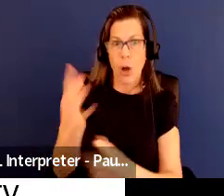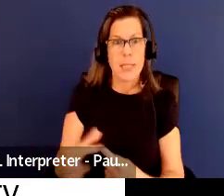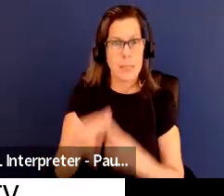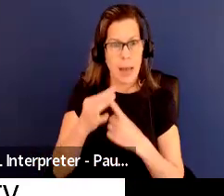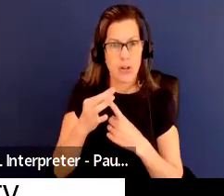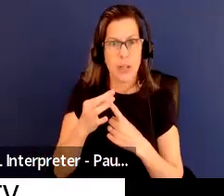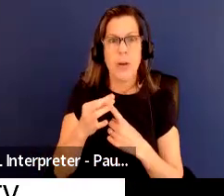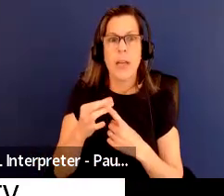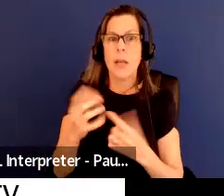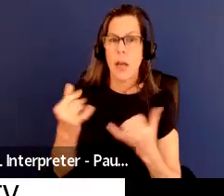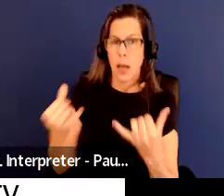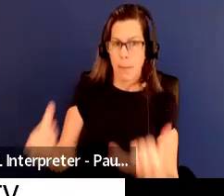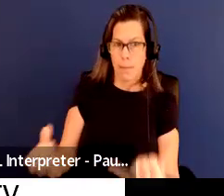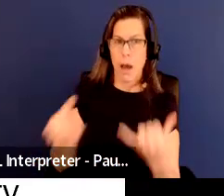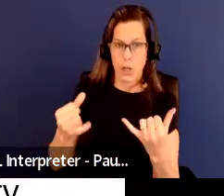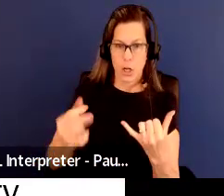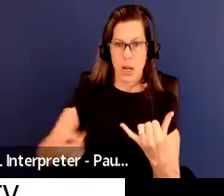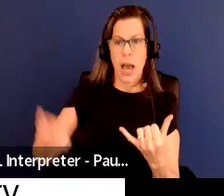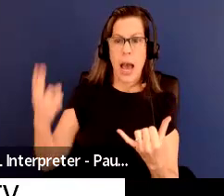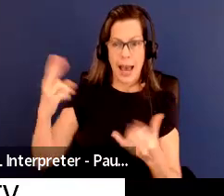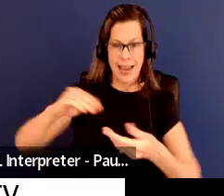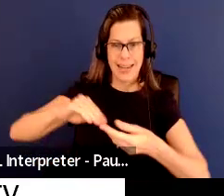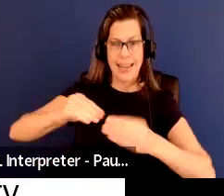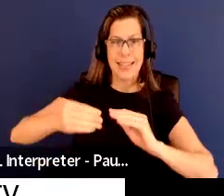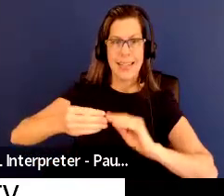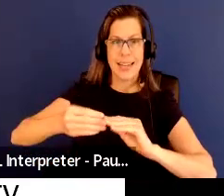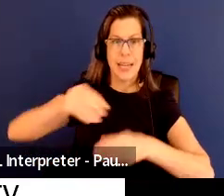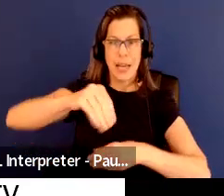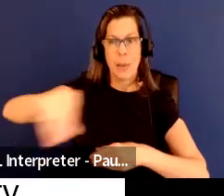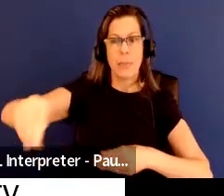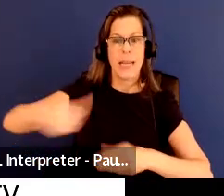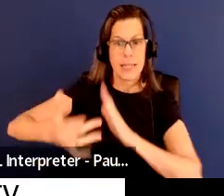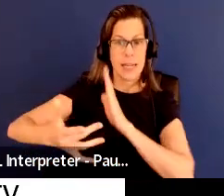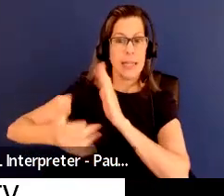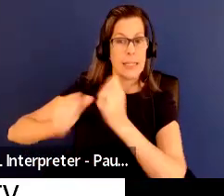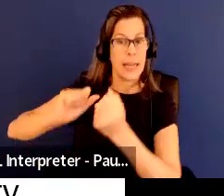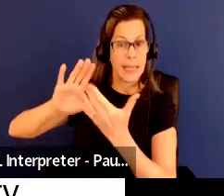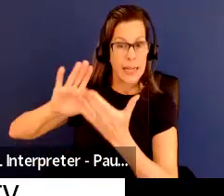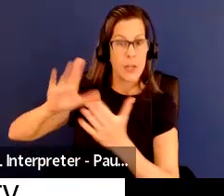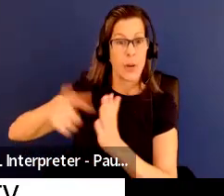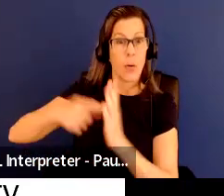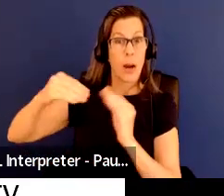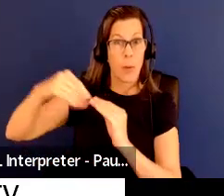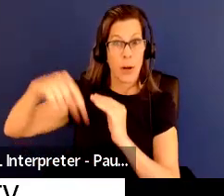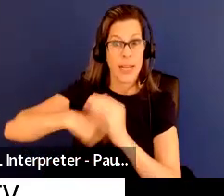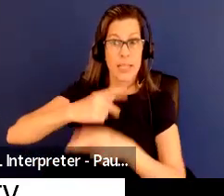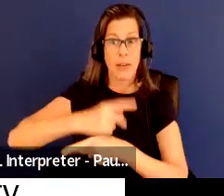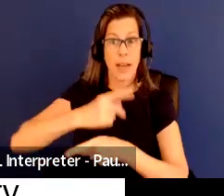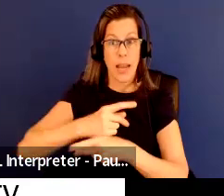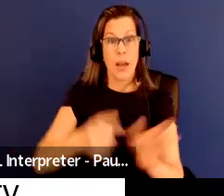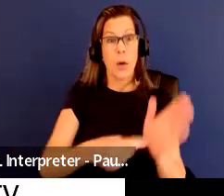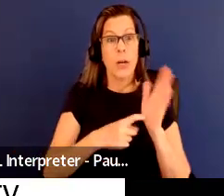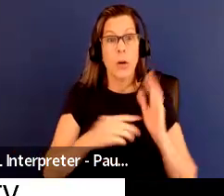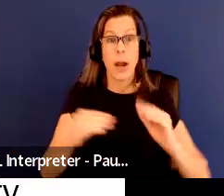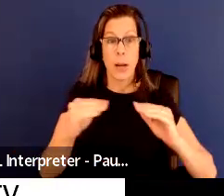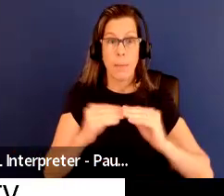with modern high-density planting techniques requiring more intensive care and requiring